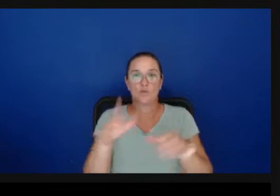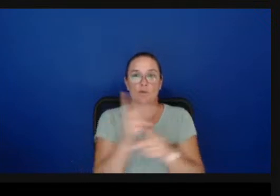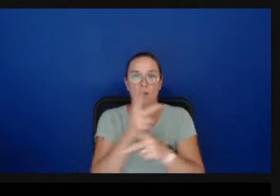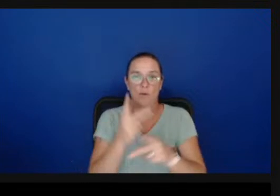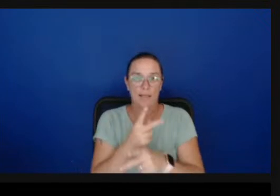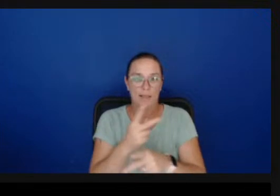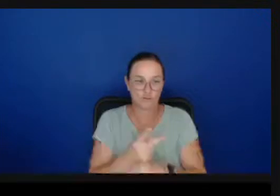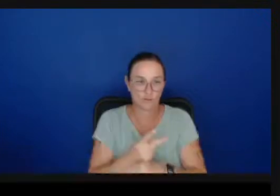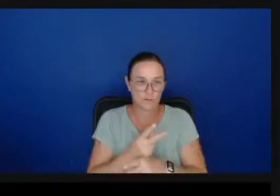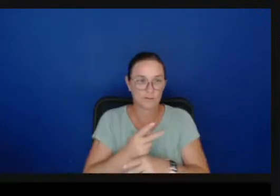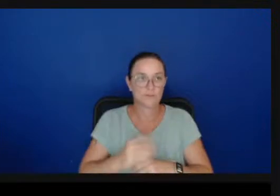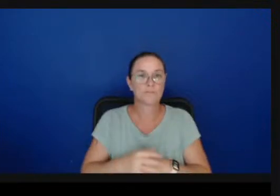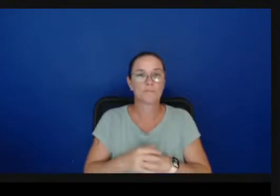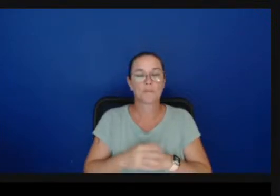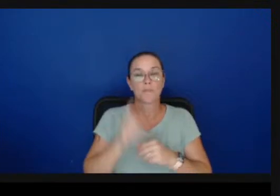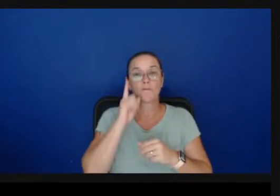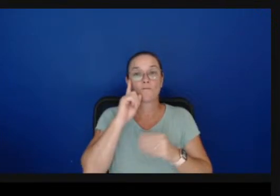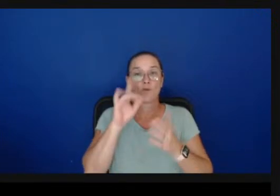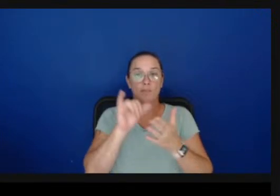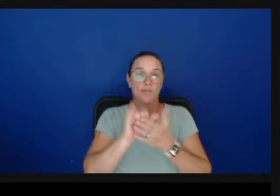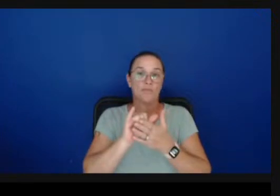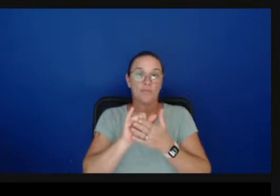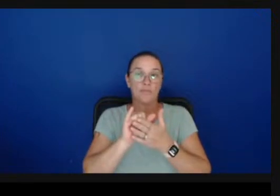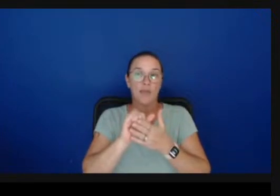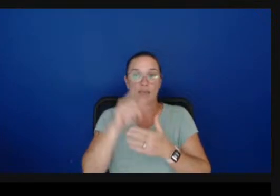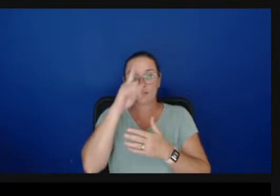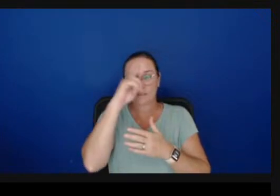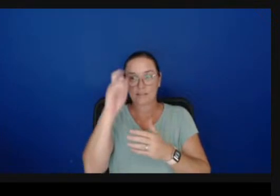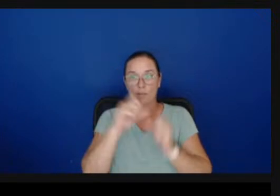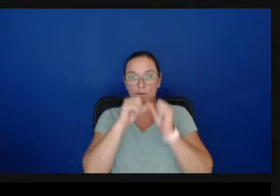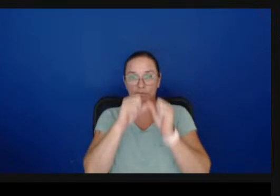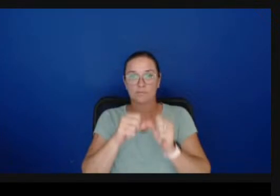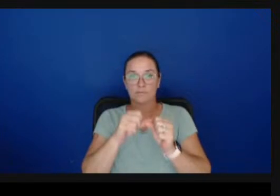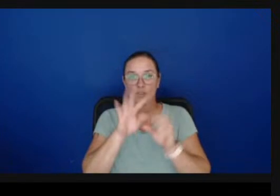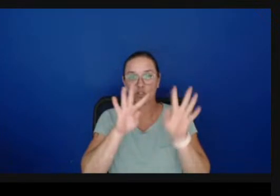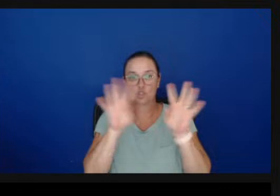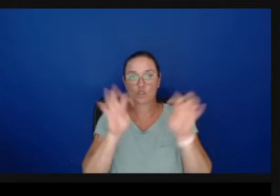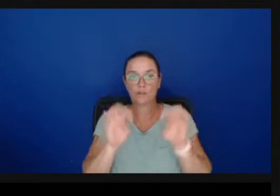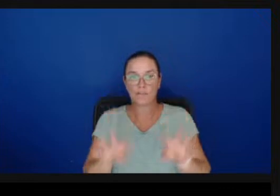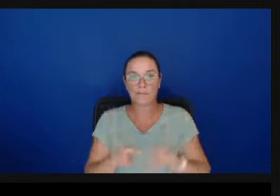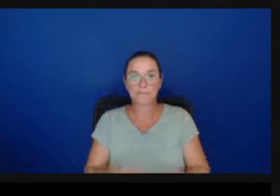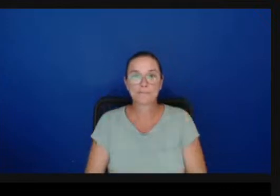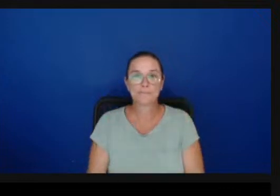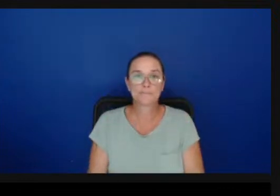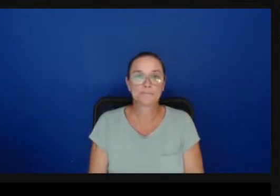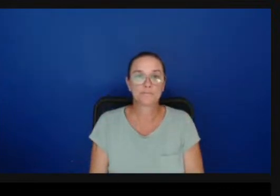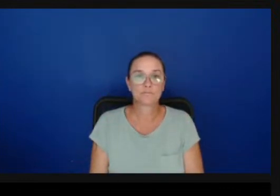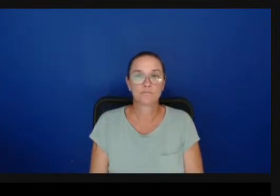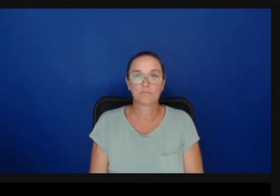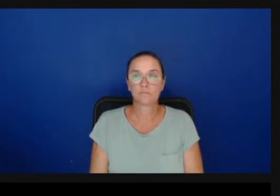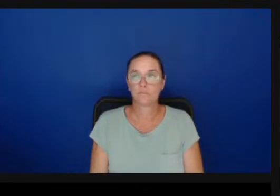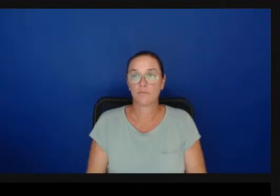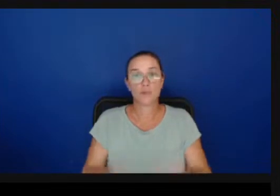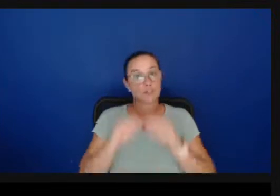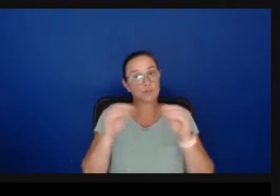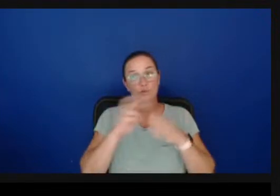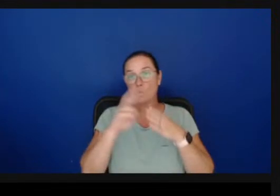calculations for that summer-long survey of seismic nodes that was deployed. So no results